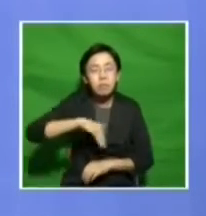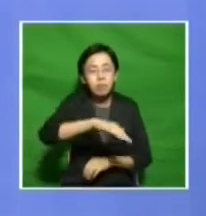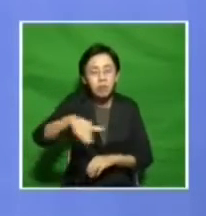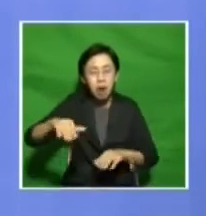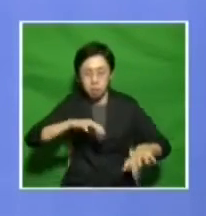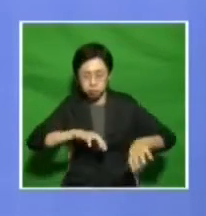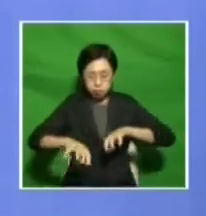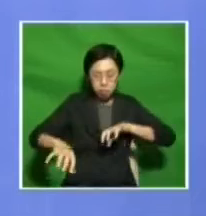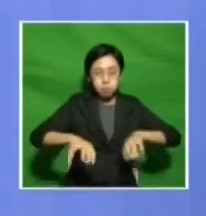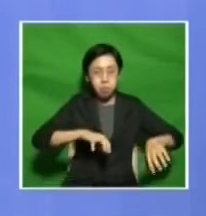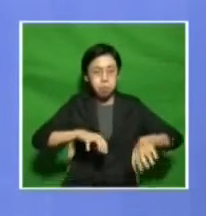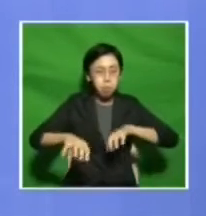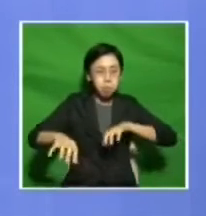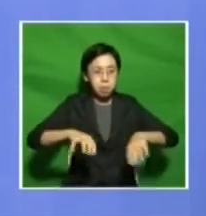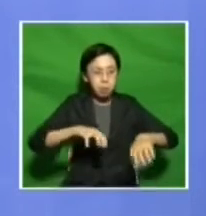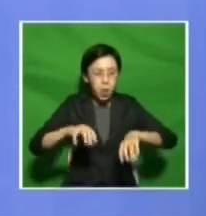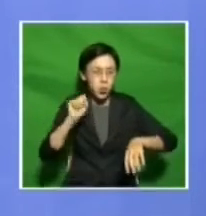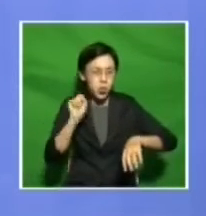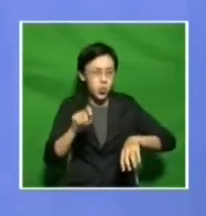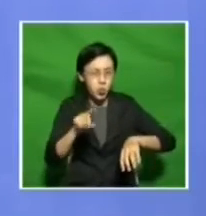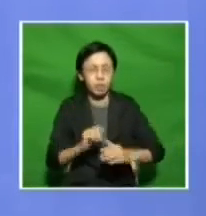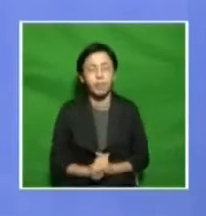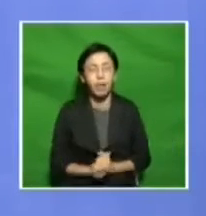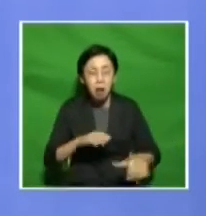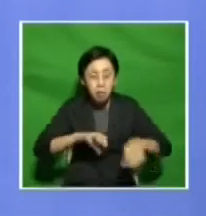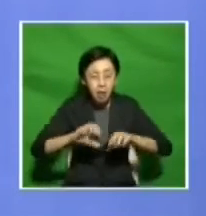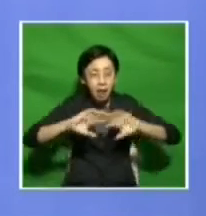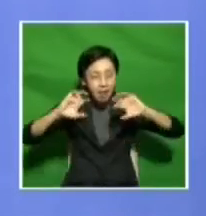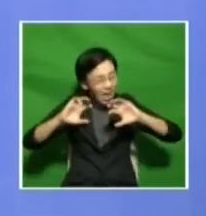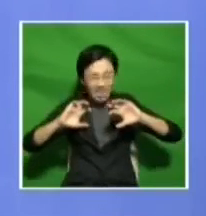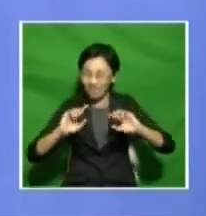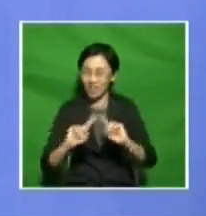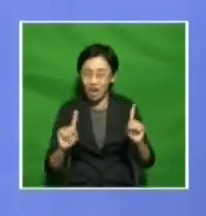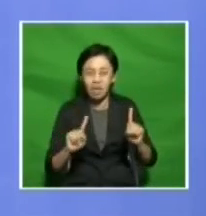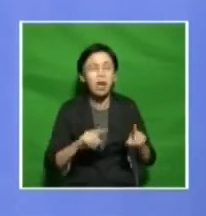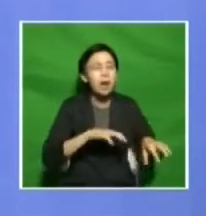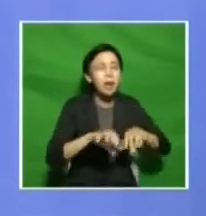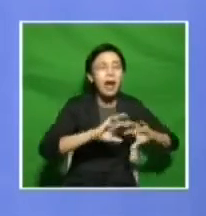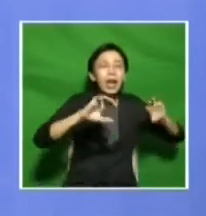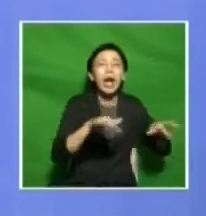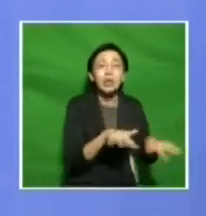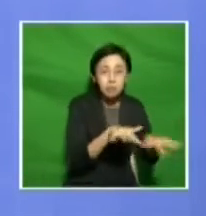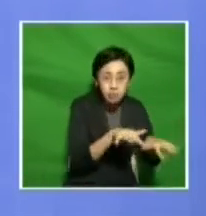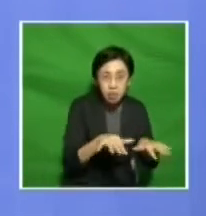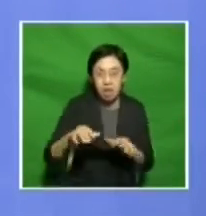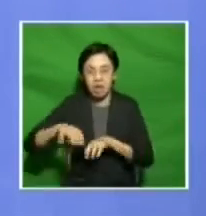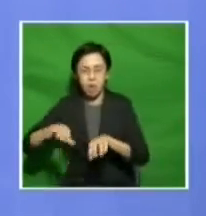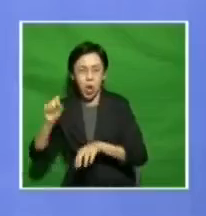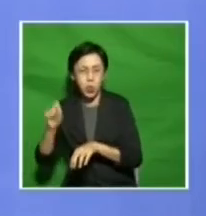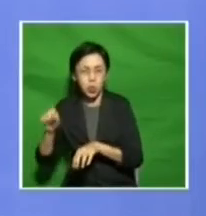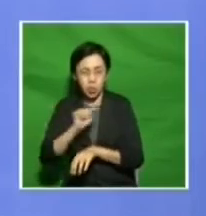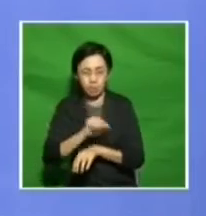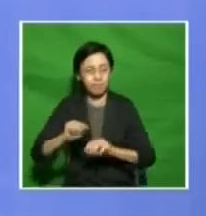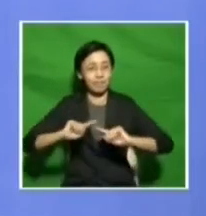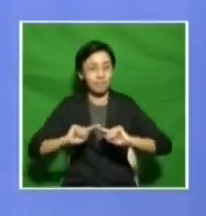that has led to the closing of shopping malls, entertainment places. And the past